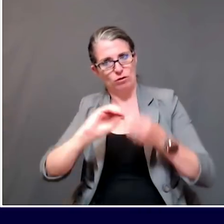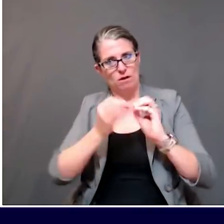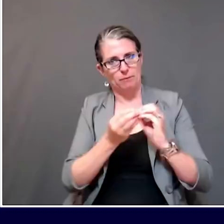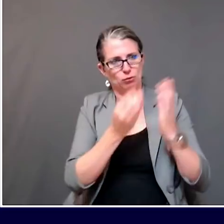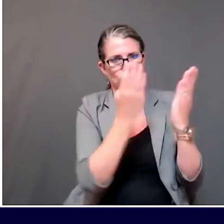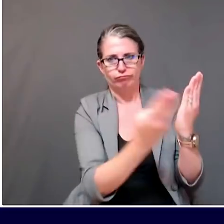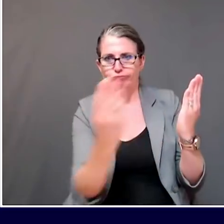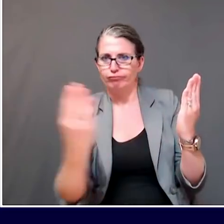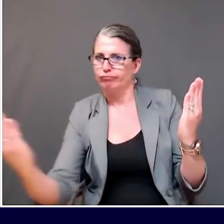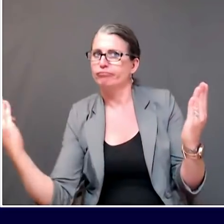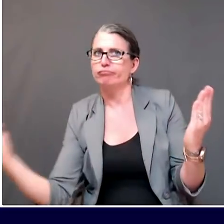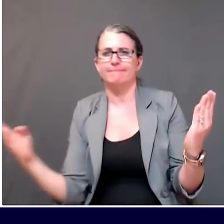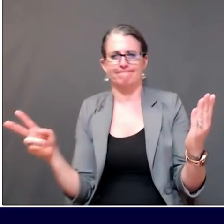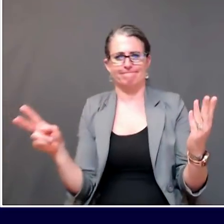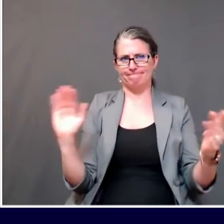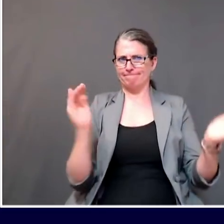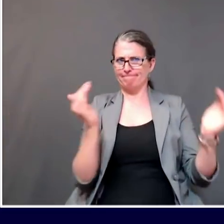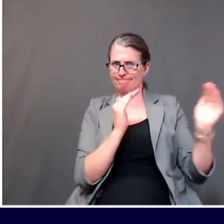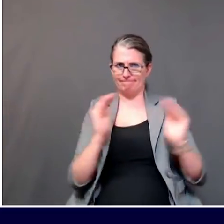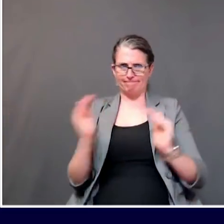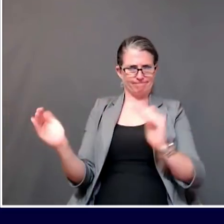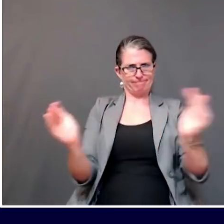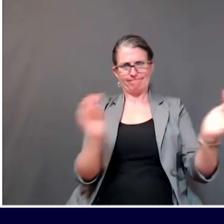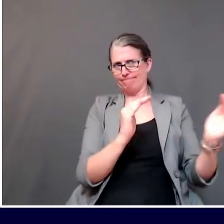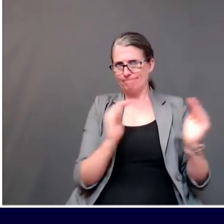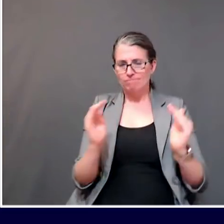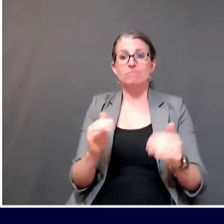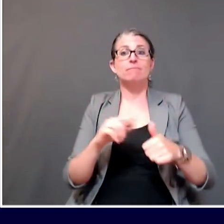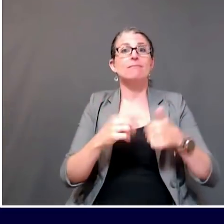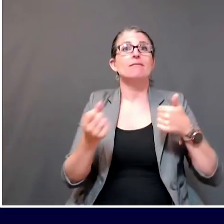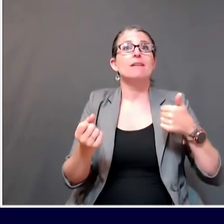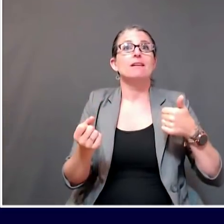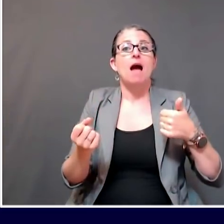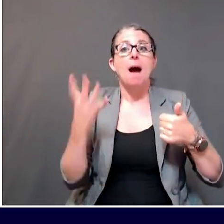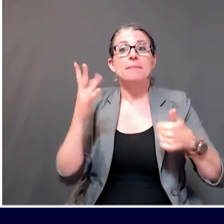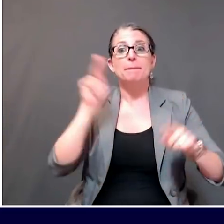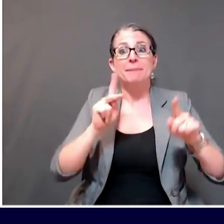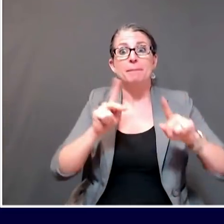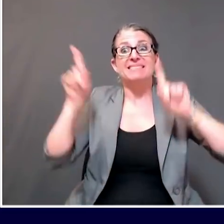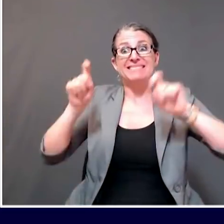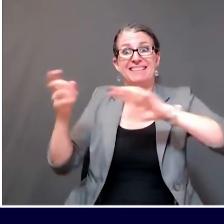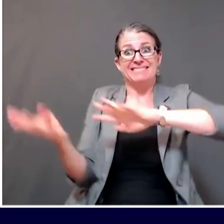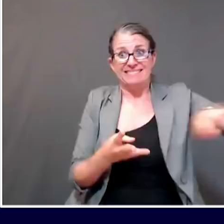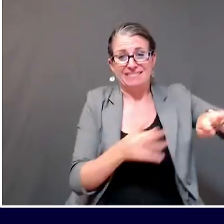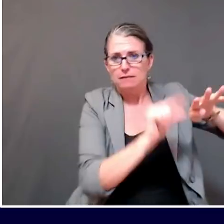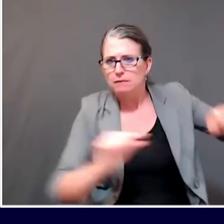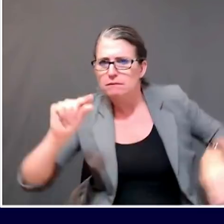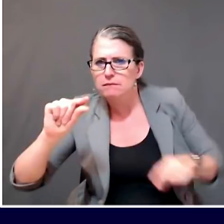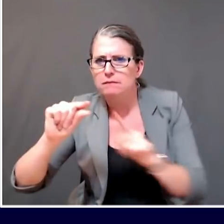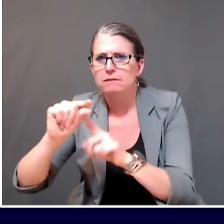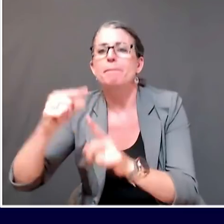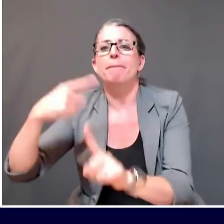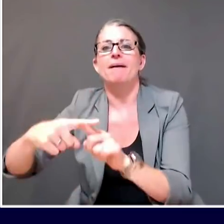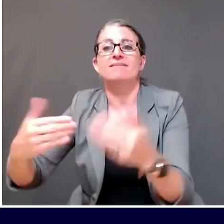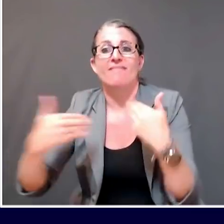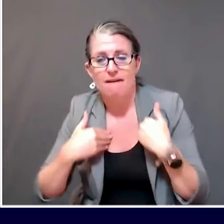All of those things taken together provide a far more accurate picture of what's going on